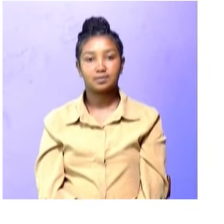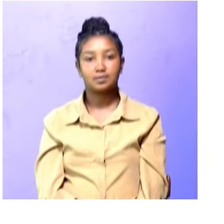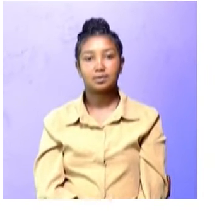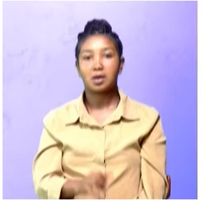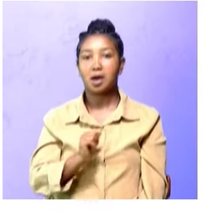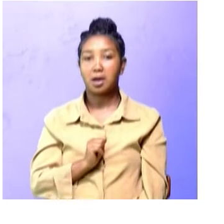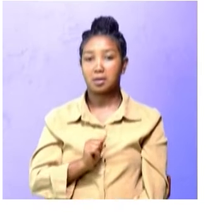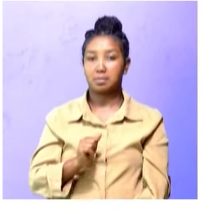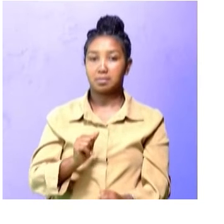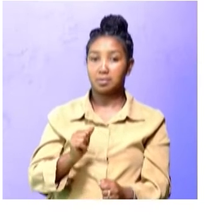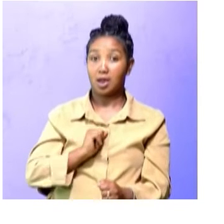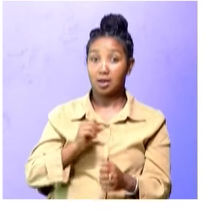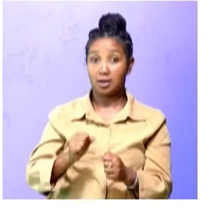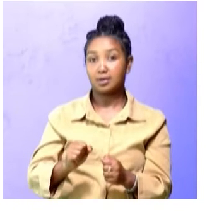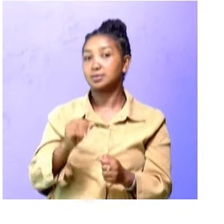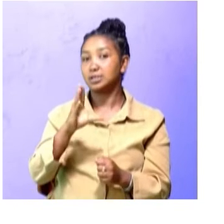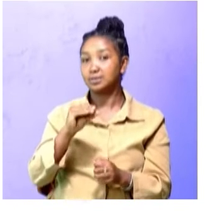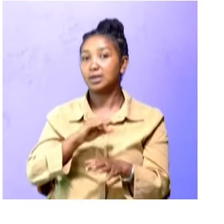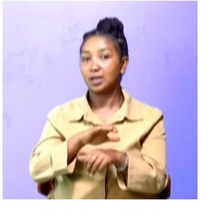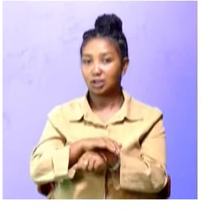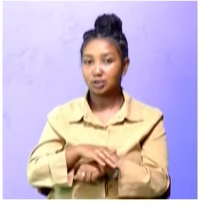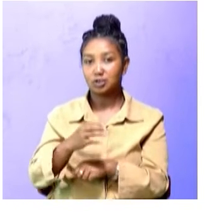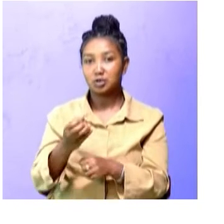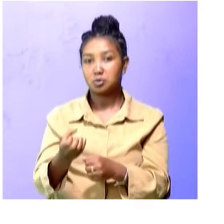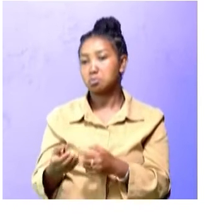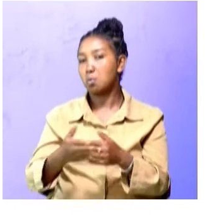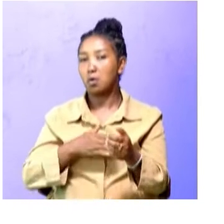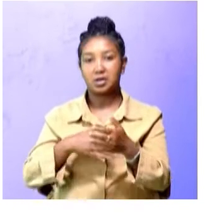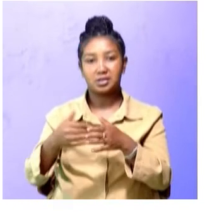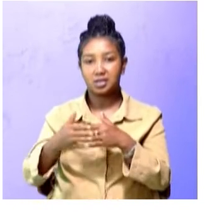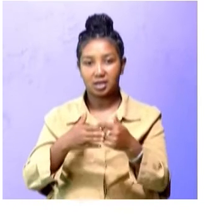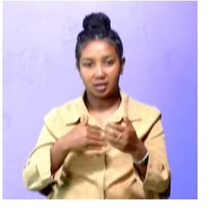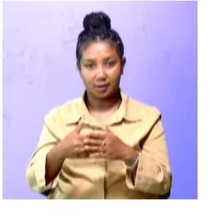I can speak English more easily.